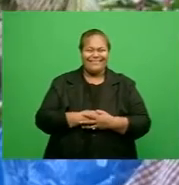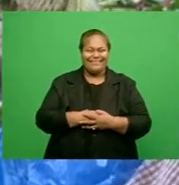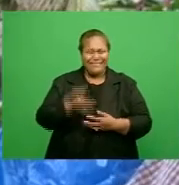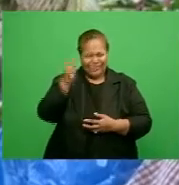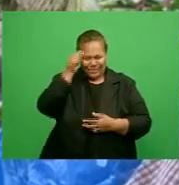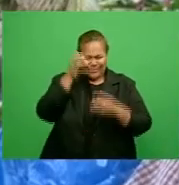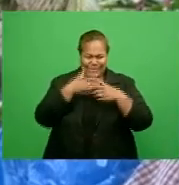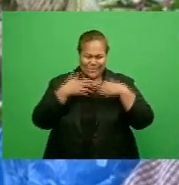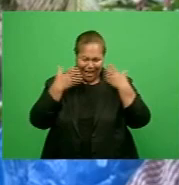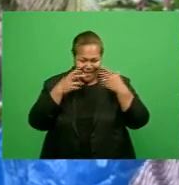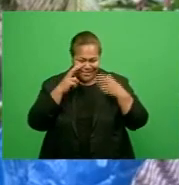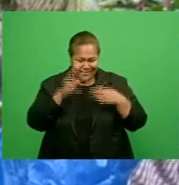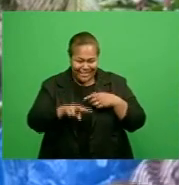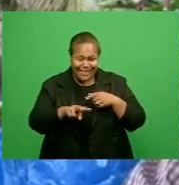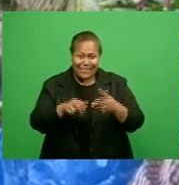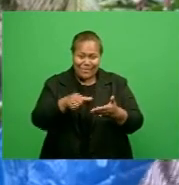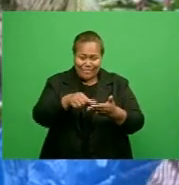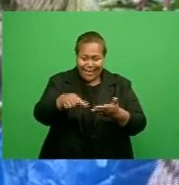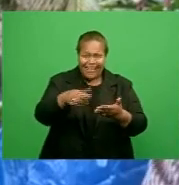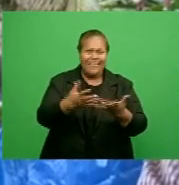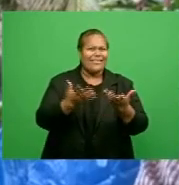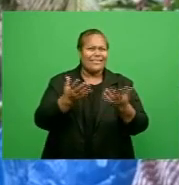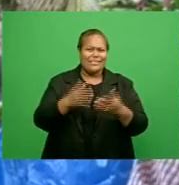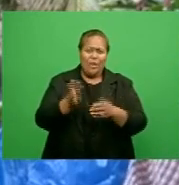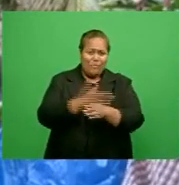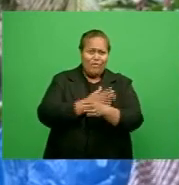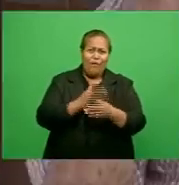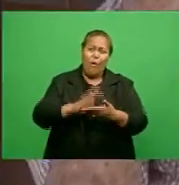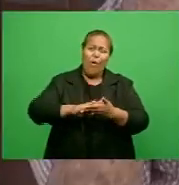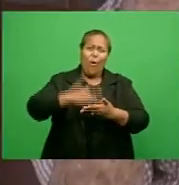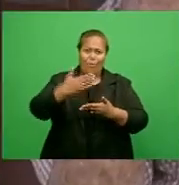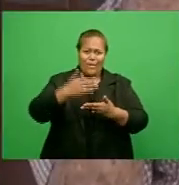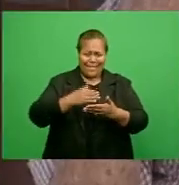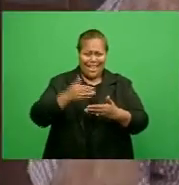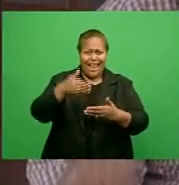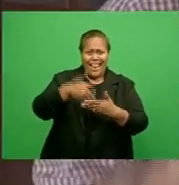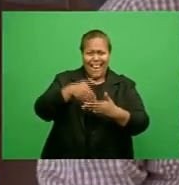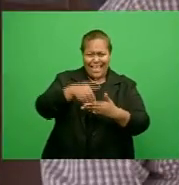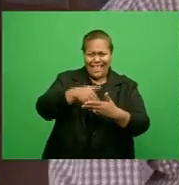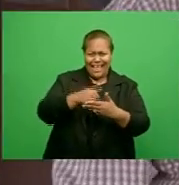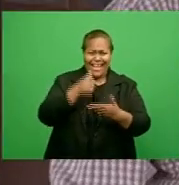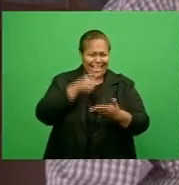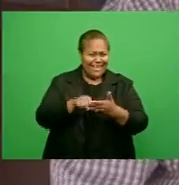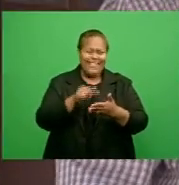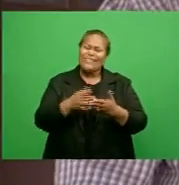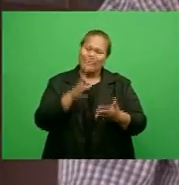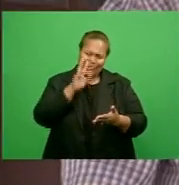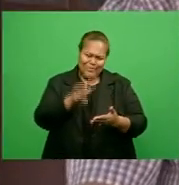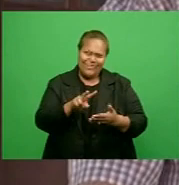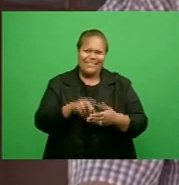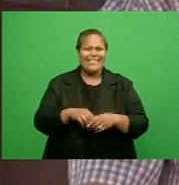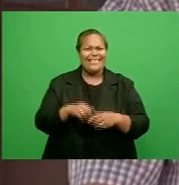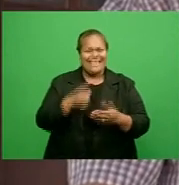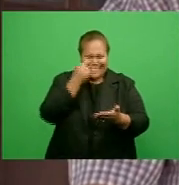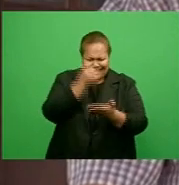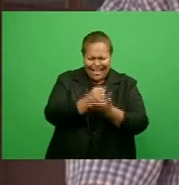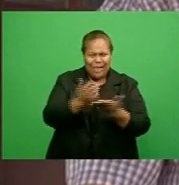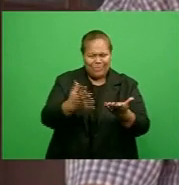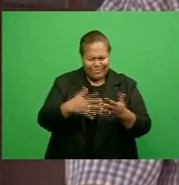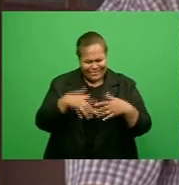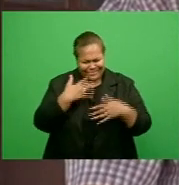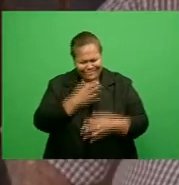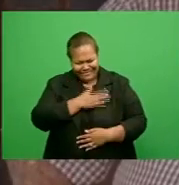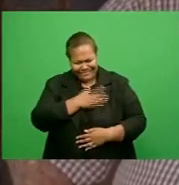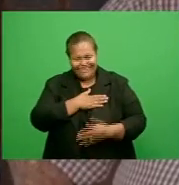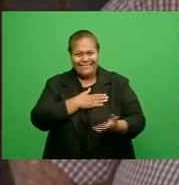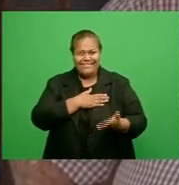home. And before we even open the letter, we look at the stamp. Bull will be one of the special guests at the Fiji Day celebration that will be held